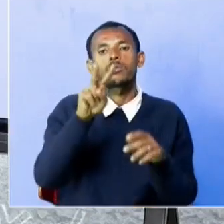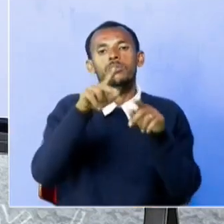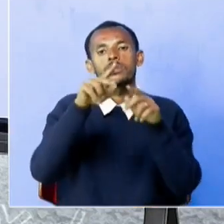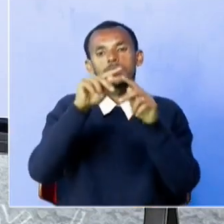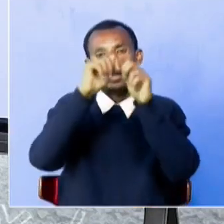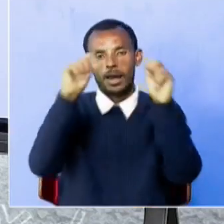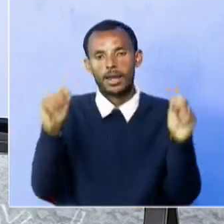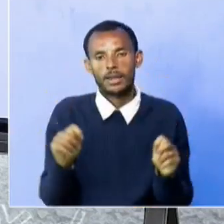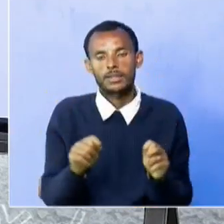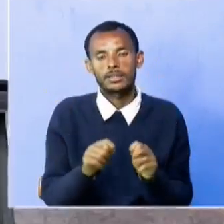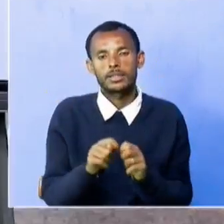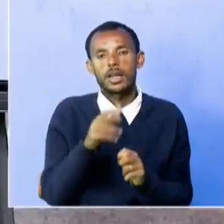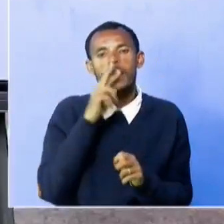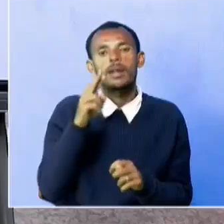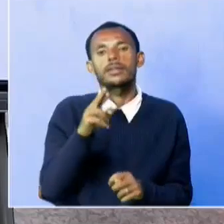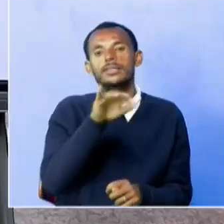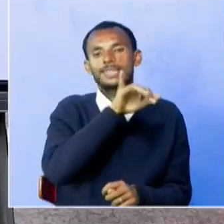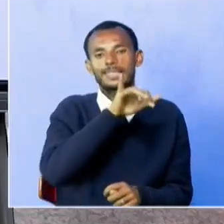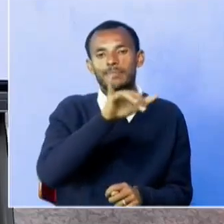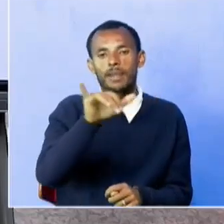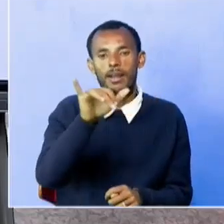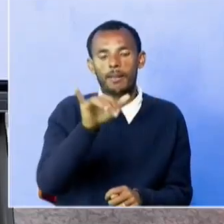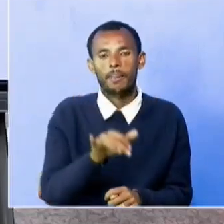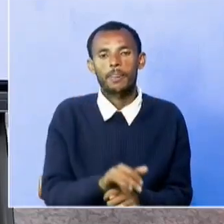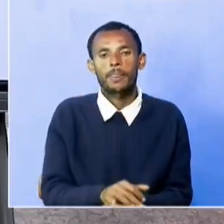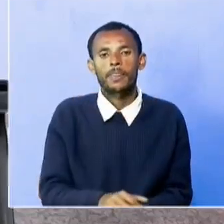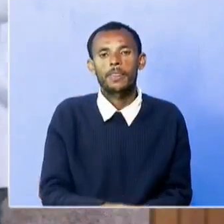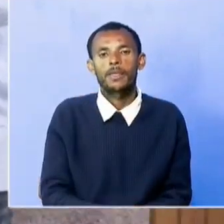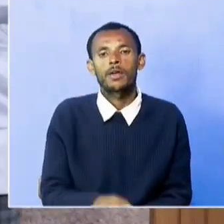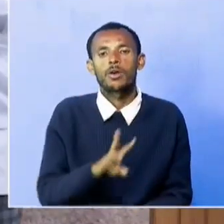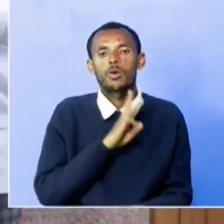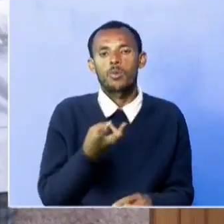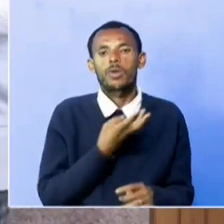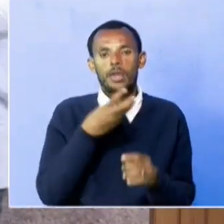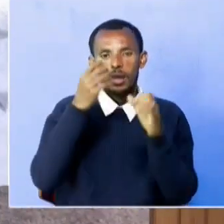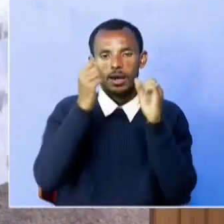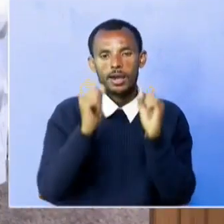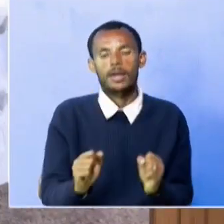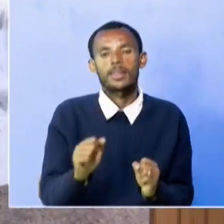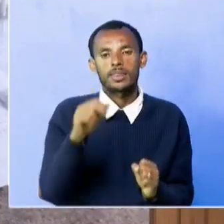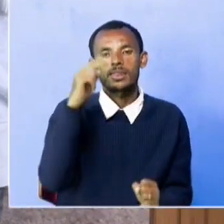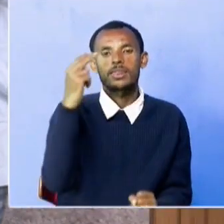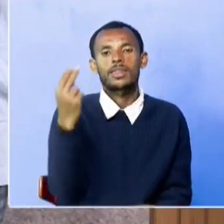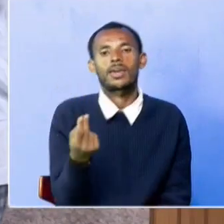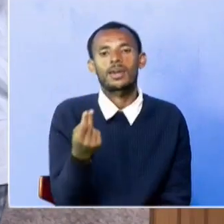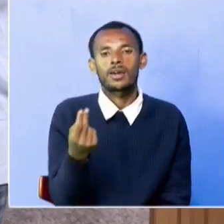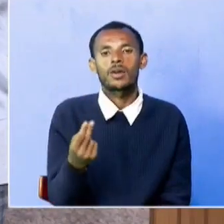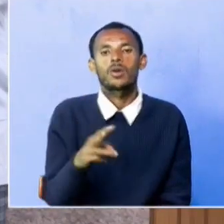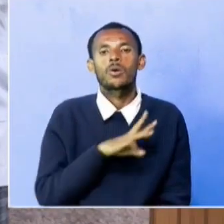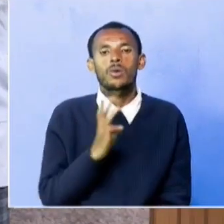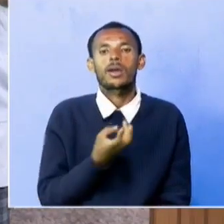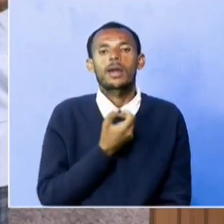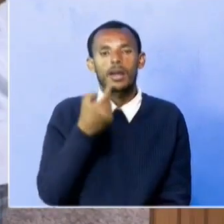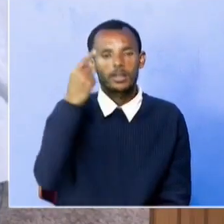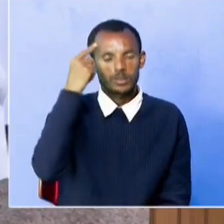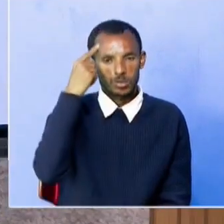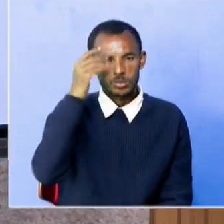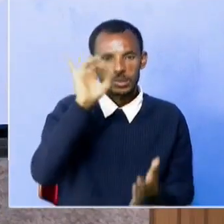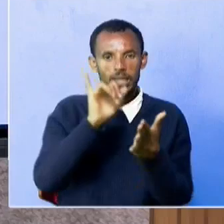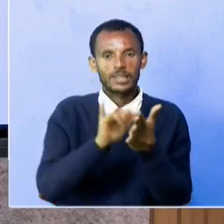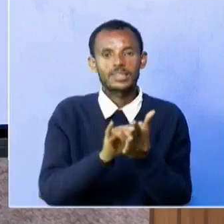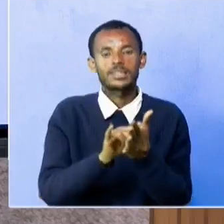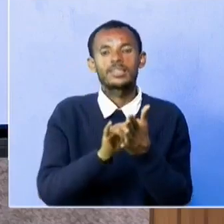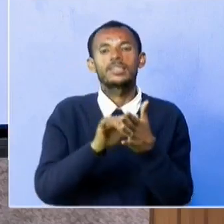triangles are similar, we can take or we can assume that